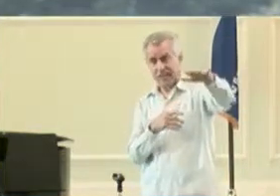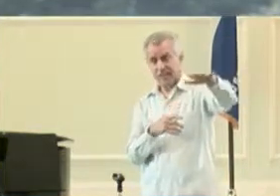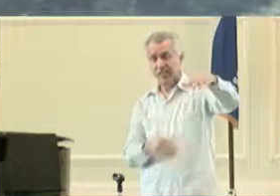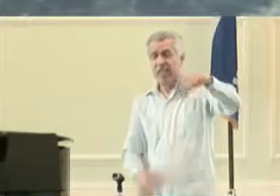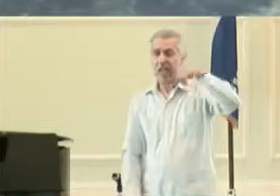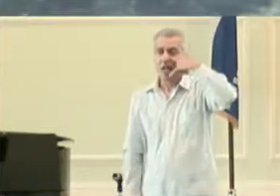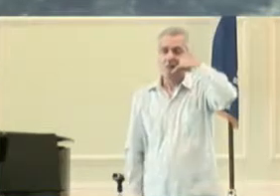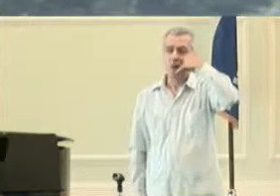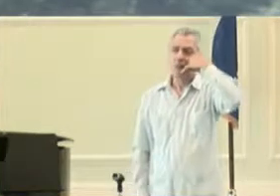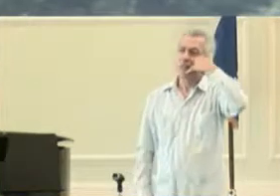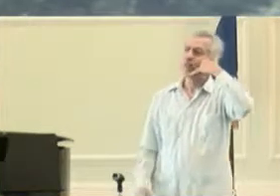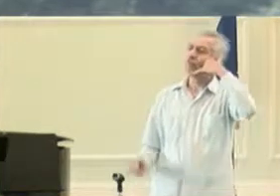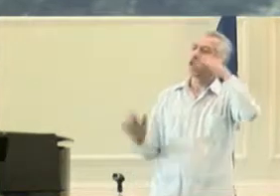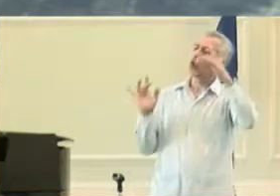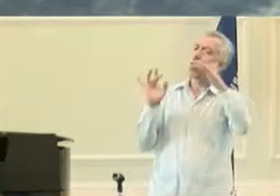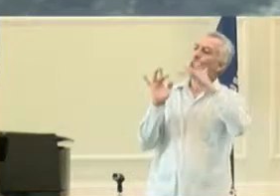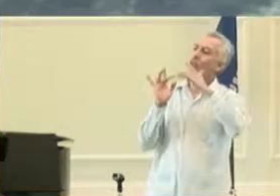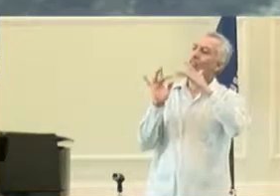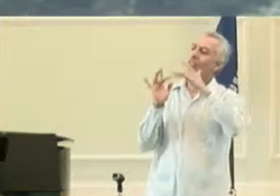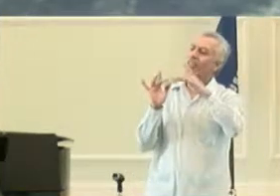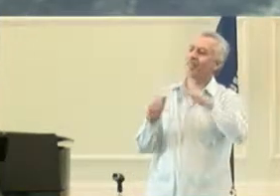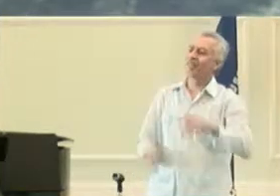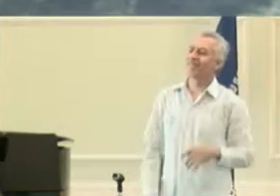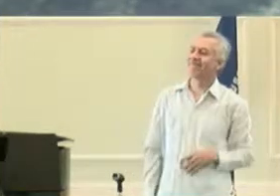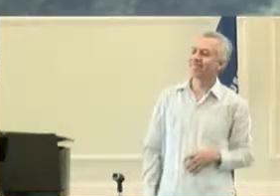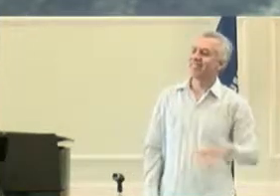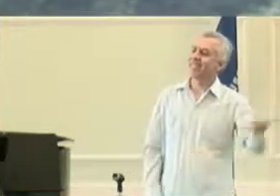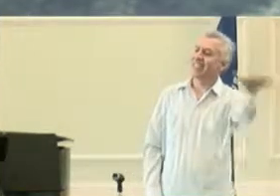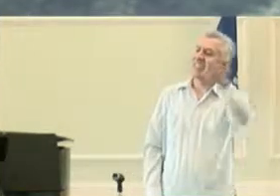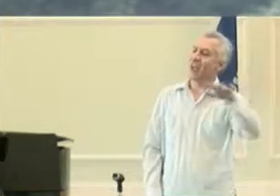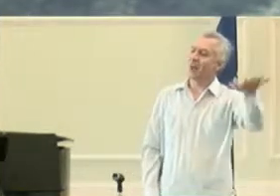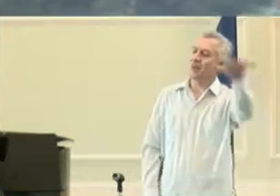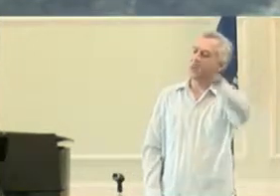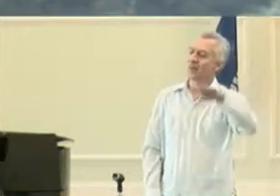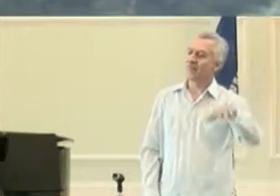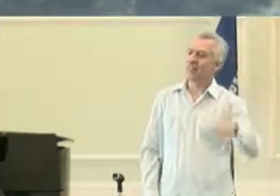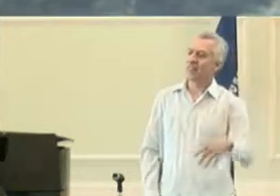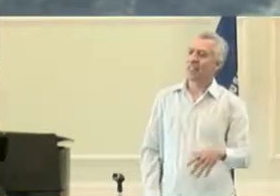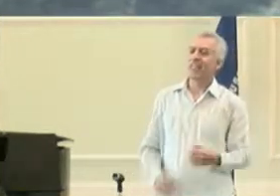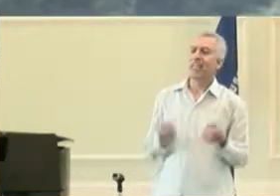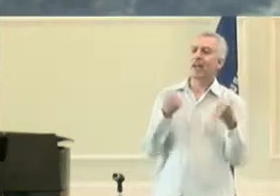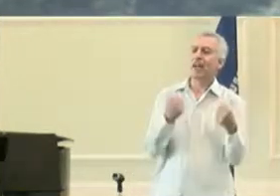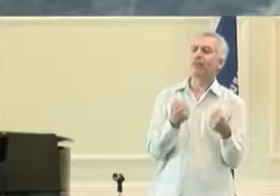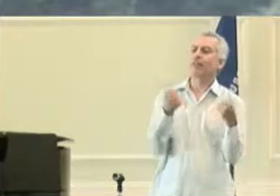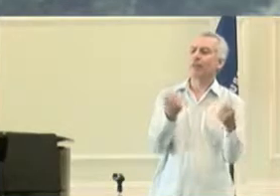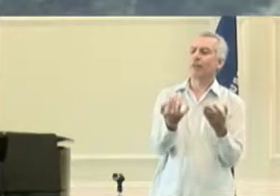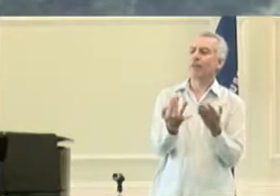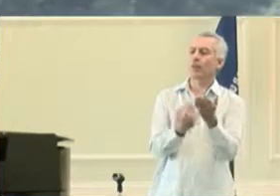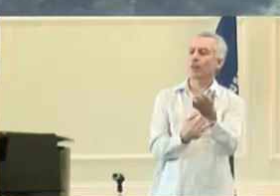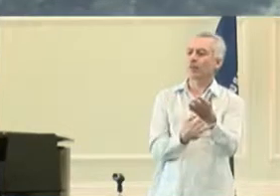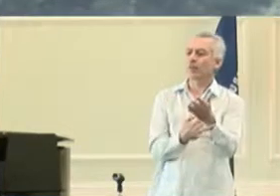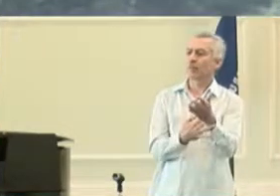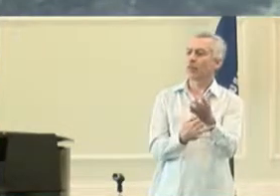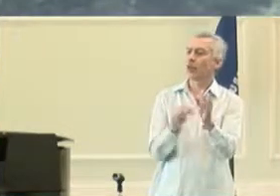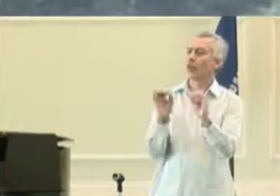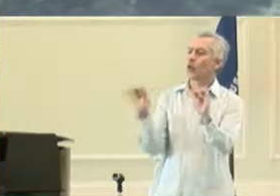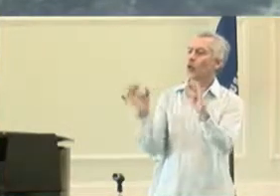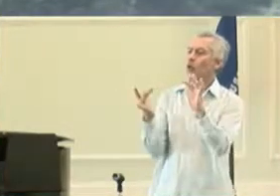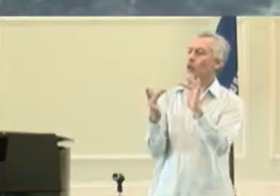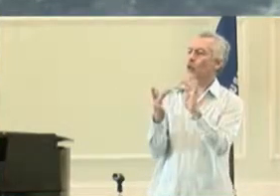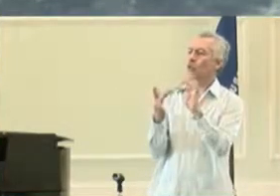says no signal. No signal at all. But that's not the case with